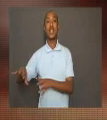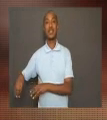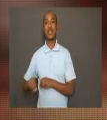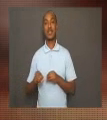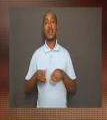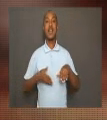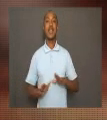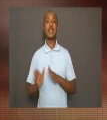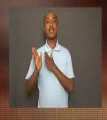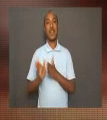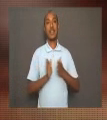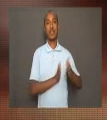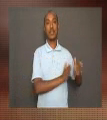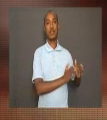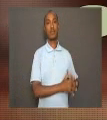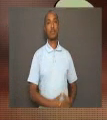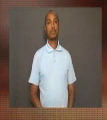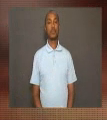Students, let's get ready.